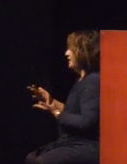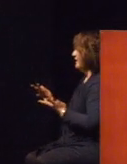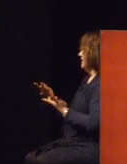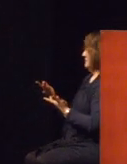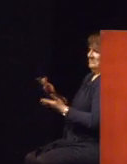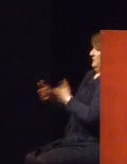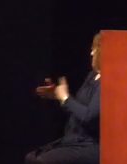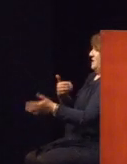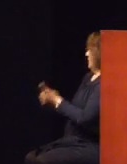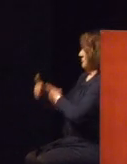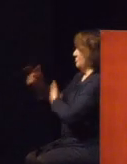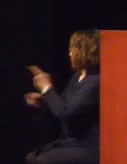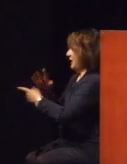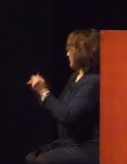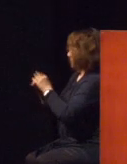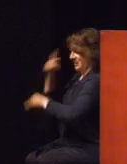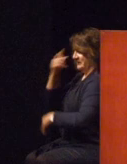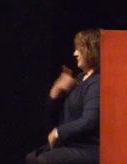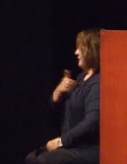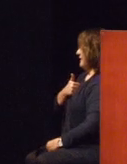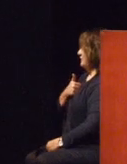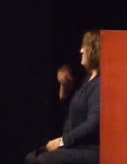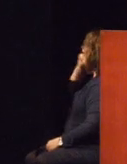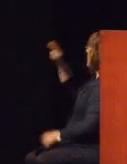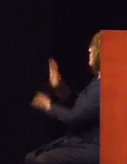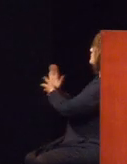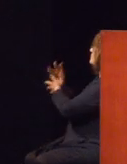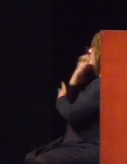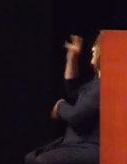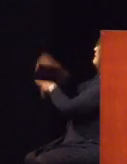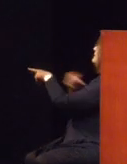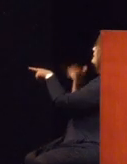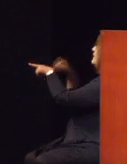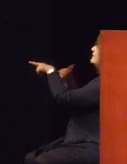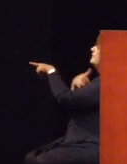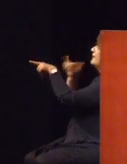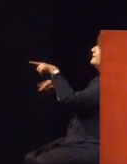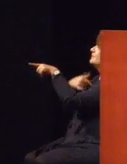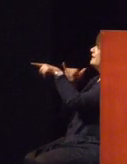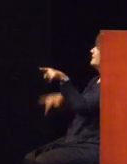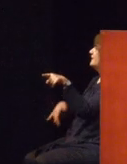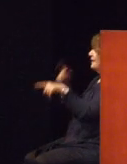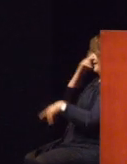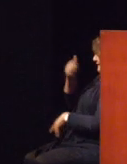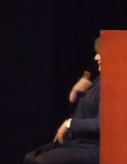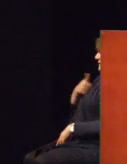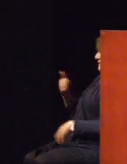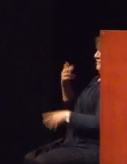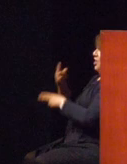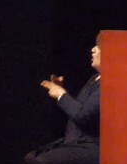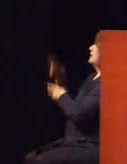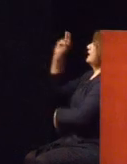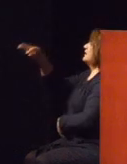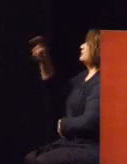basically any story. I see myself in movies and historical heroes and in the people that we